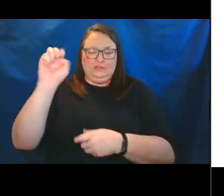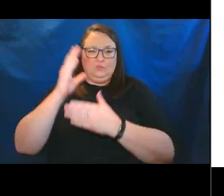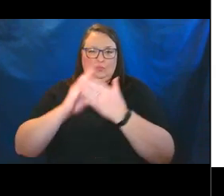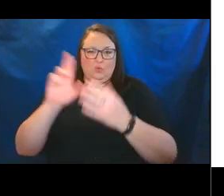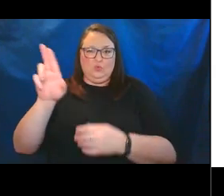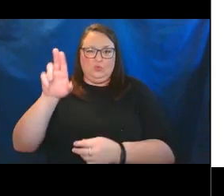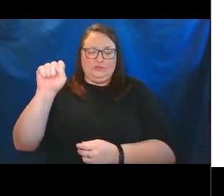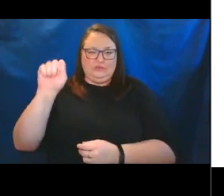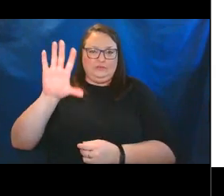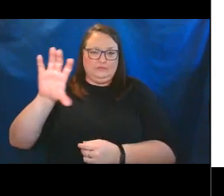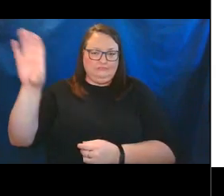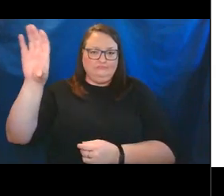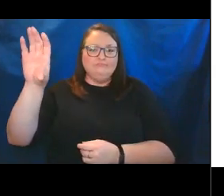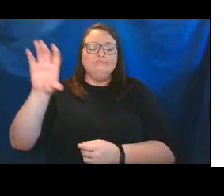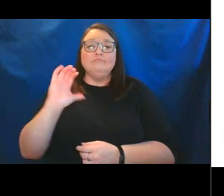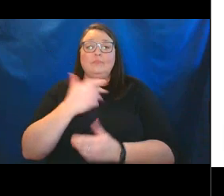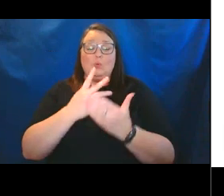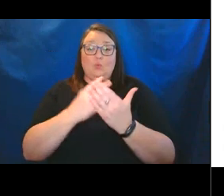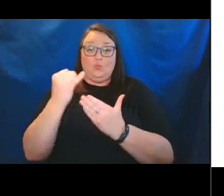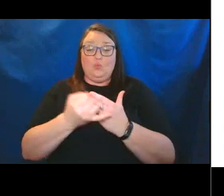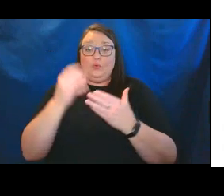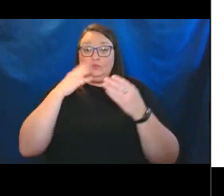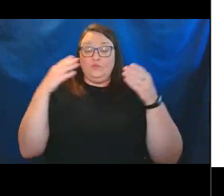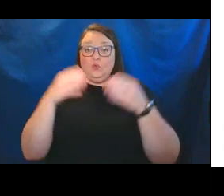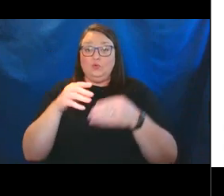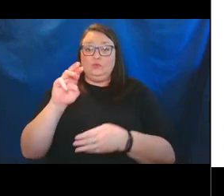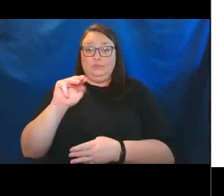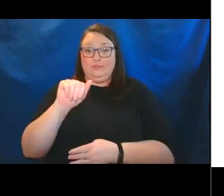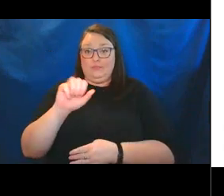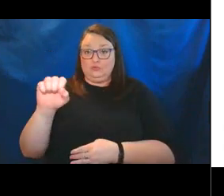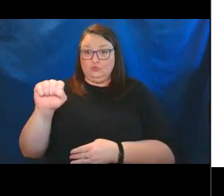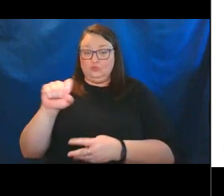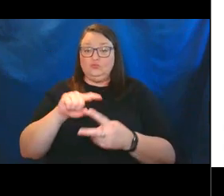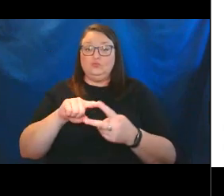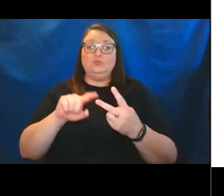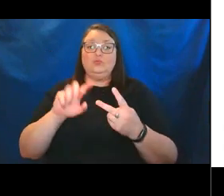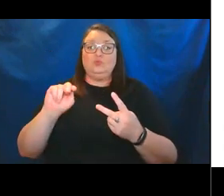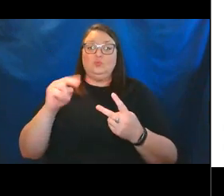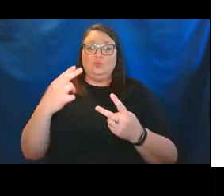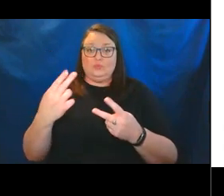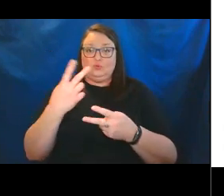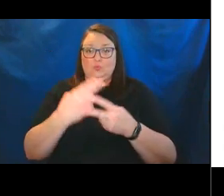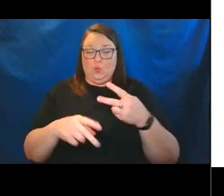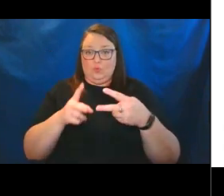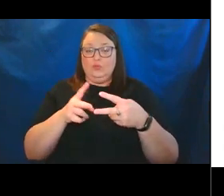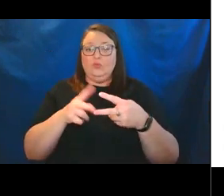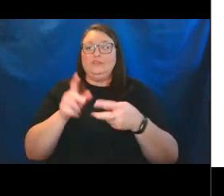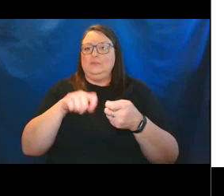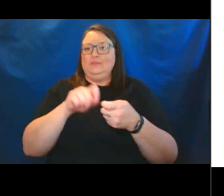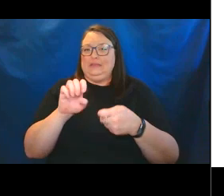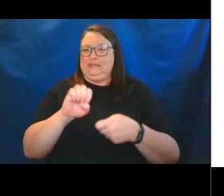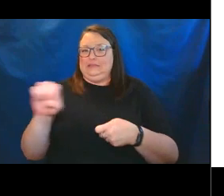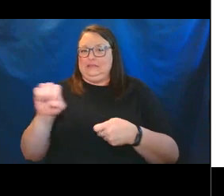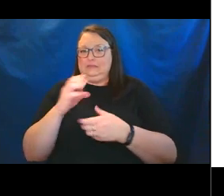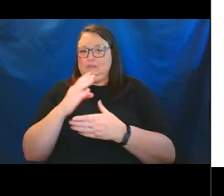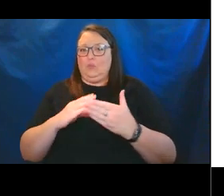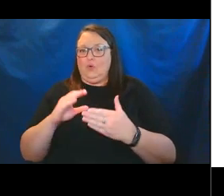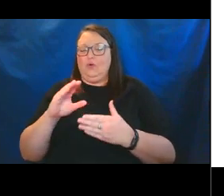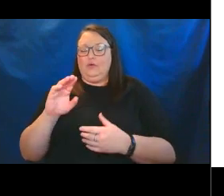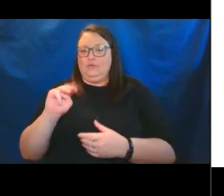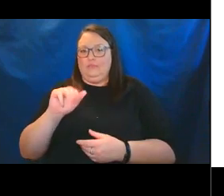country. Our project focuses on Massachusetts and New Hampshire, especially the eastern part of Massachusetts. But